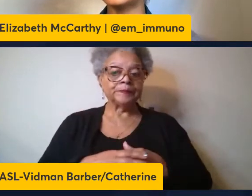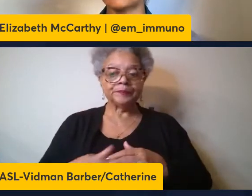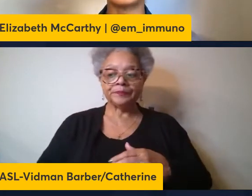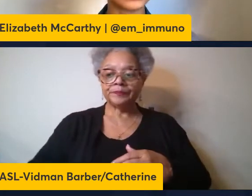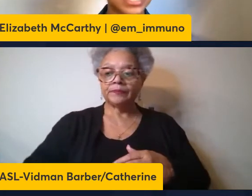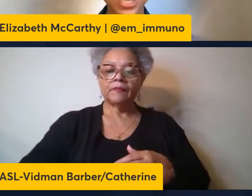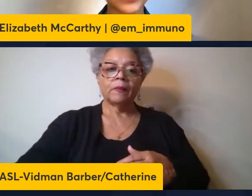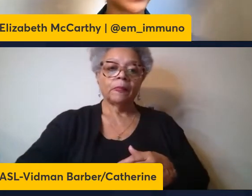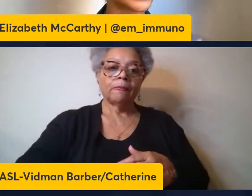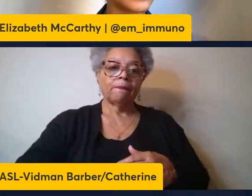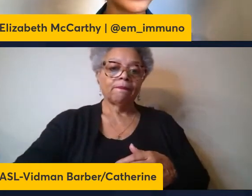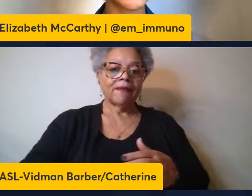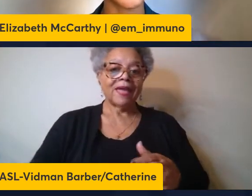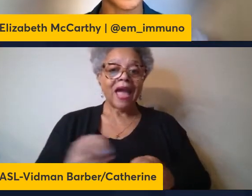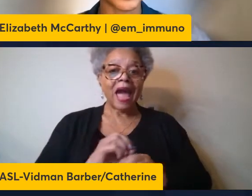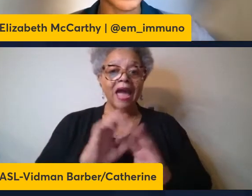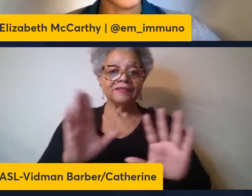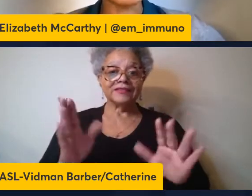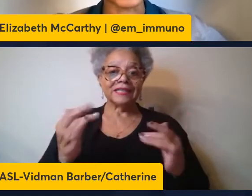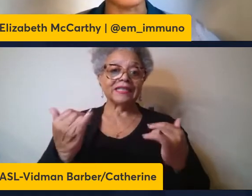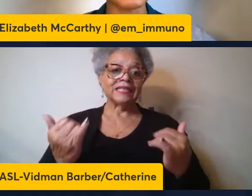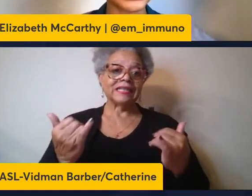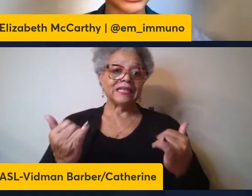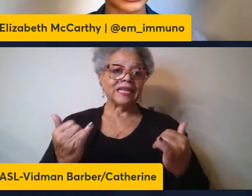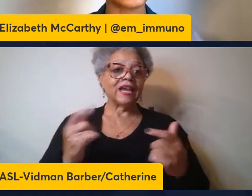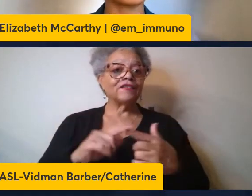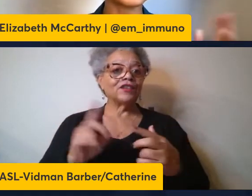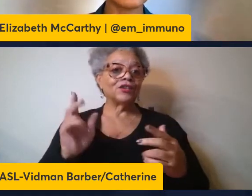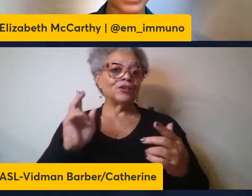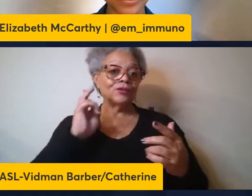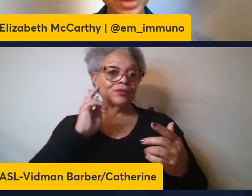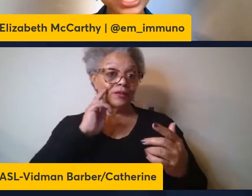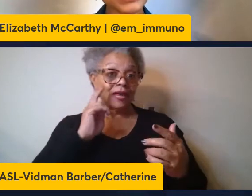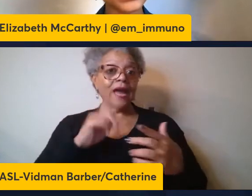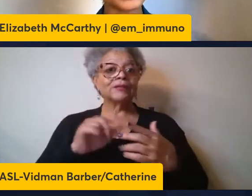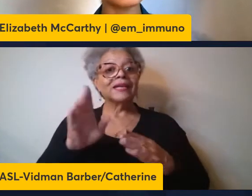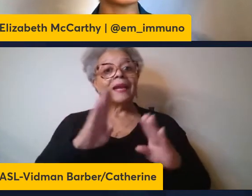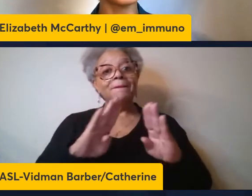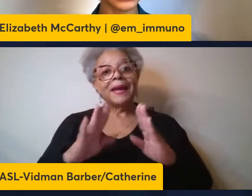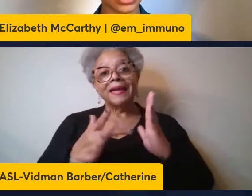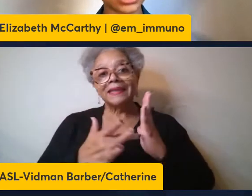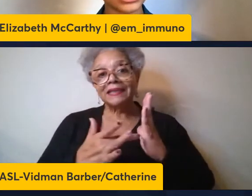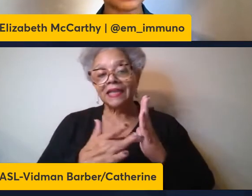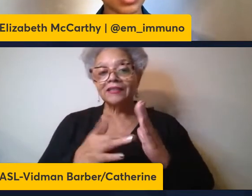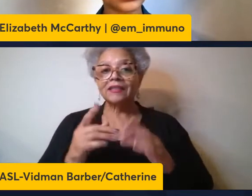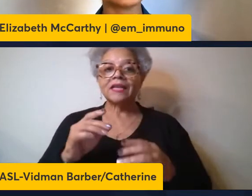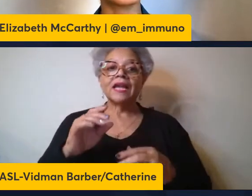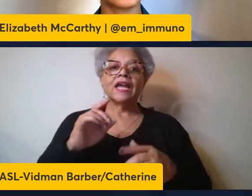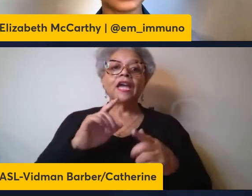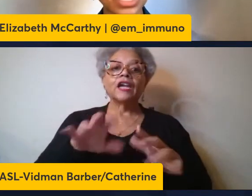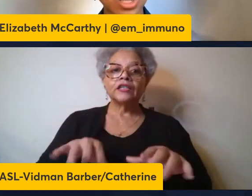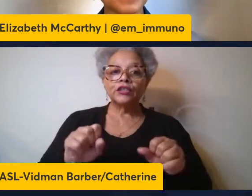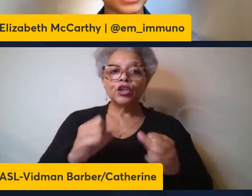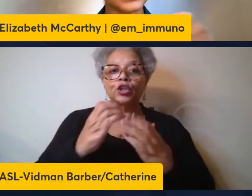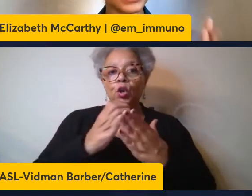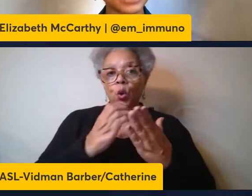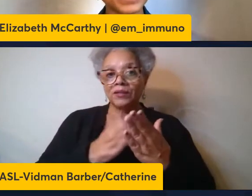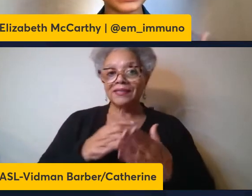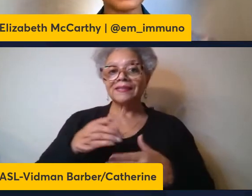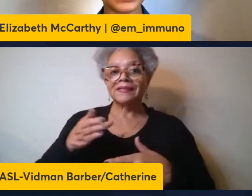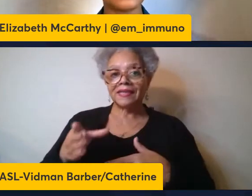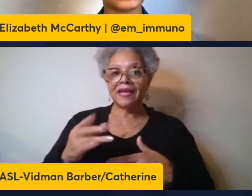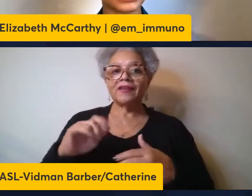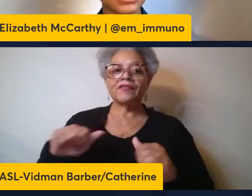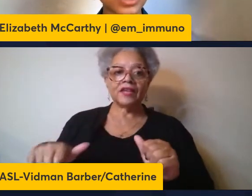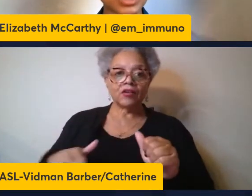And obviously now, like, I feel like a card-carrying bioinformatician. So I was in the bioinformatics program and got to take some coursework that really got me up